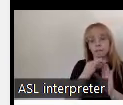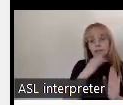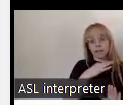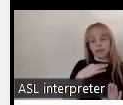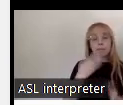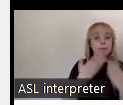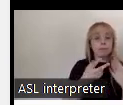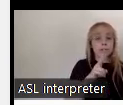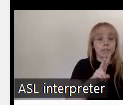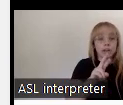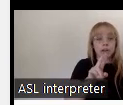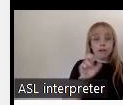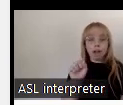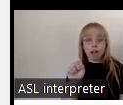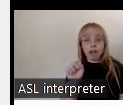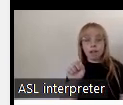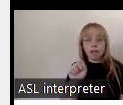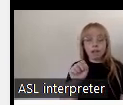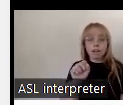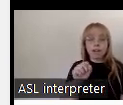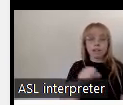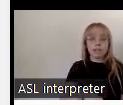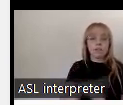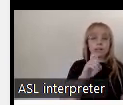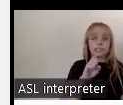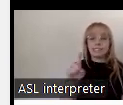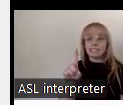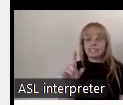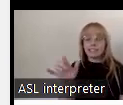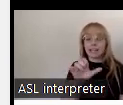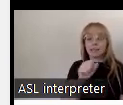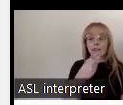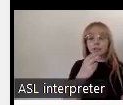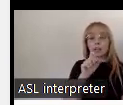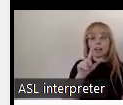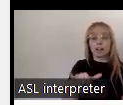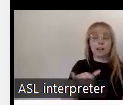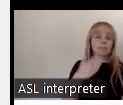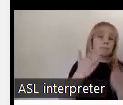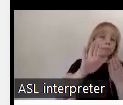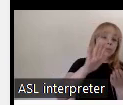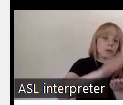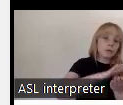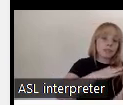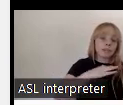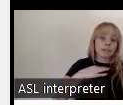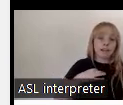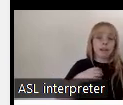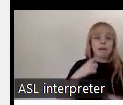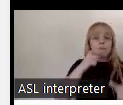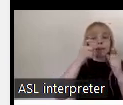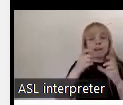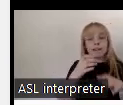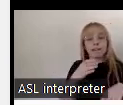with Vocational Rehabilitation Services or DEED, like Shelley is. Maybe you're school staff, managed care, a